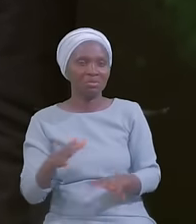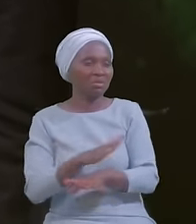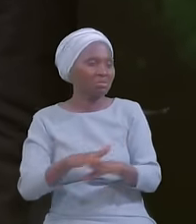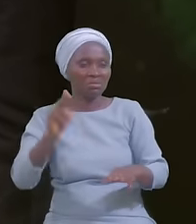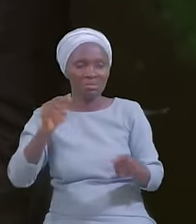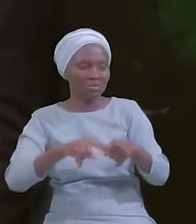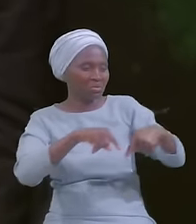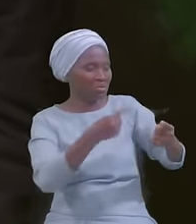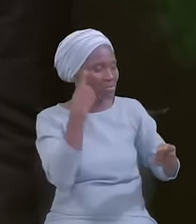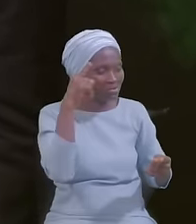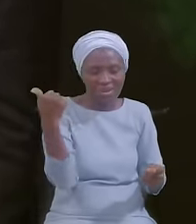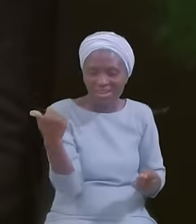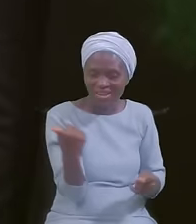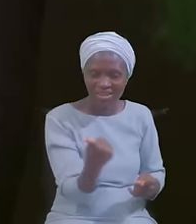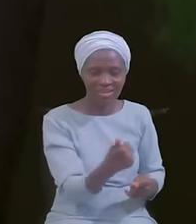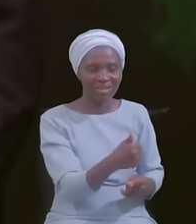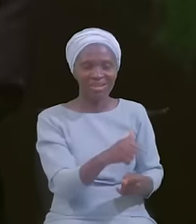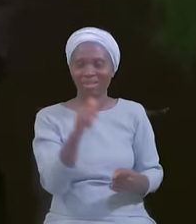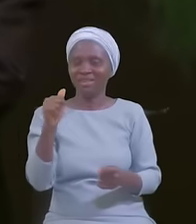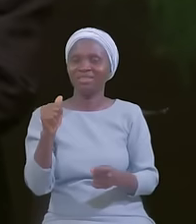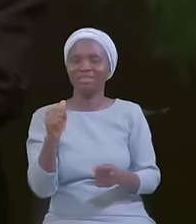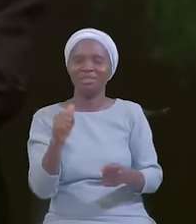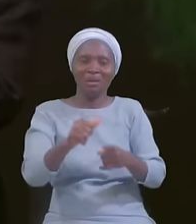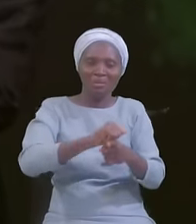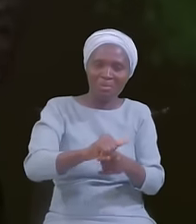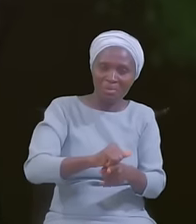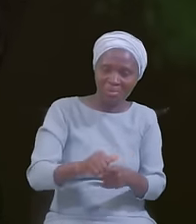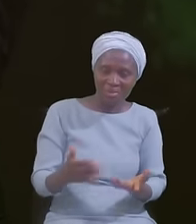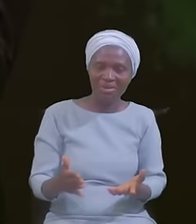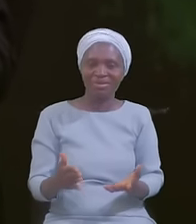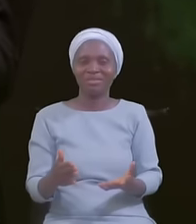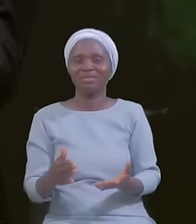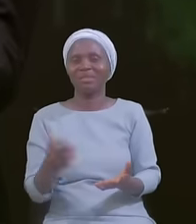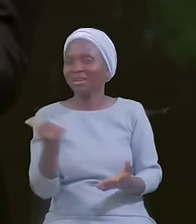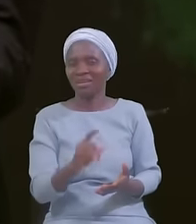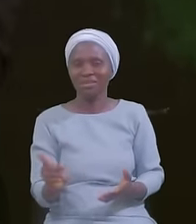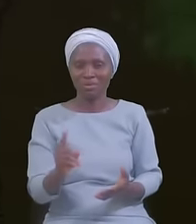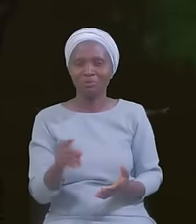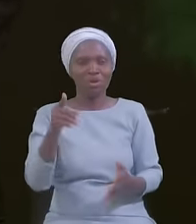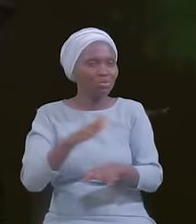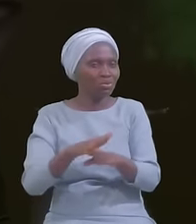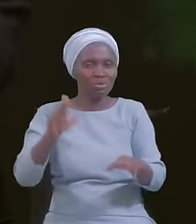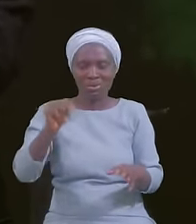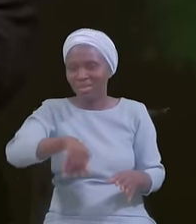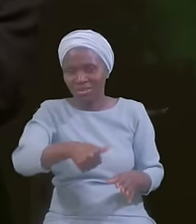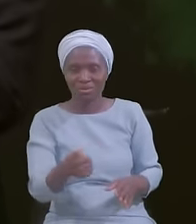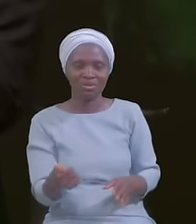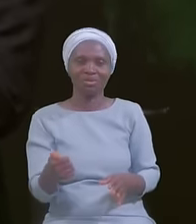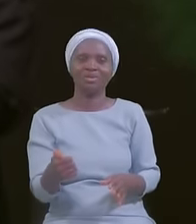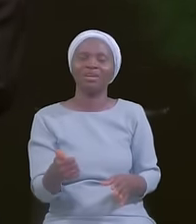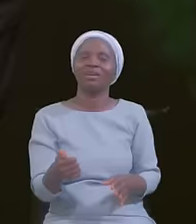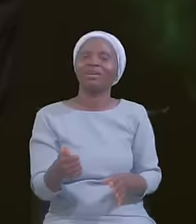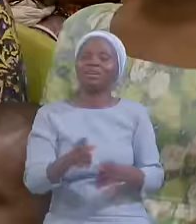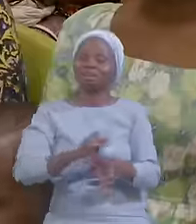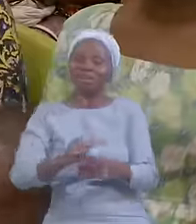somewhere. After he came out of that fish, when you live here, you don't need any other rehabilitation. Everything has